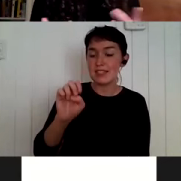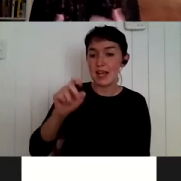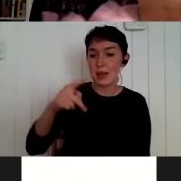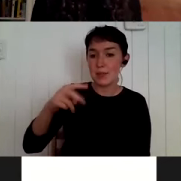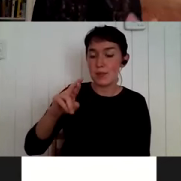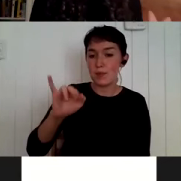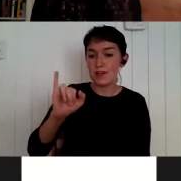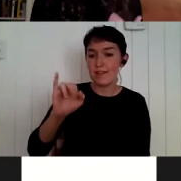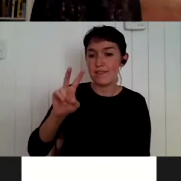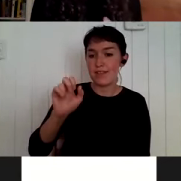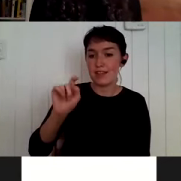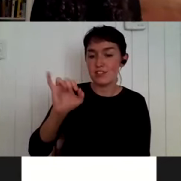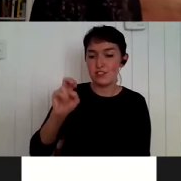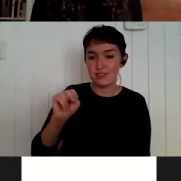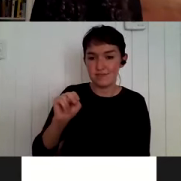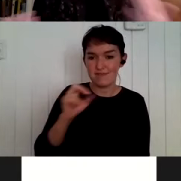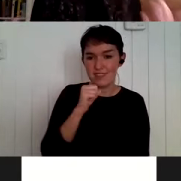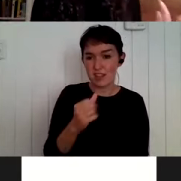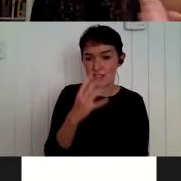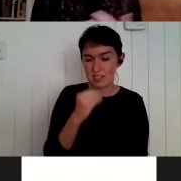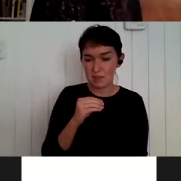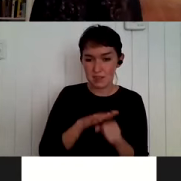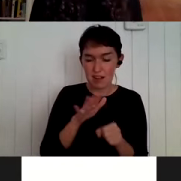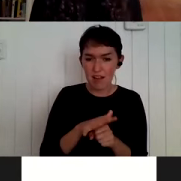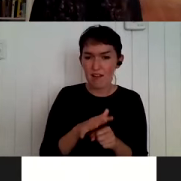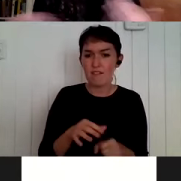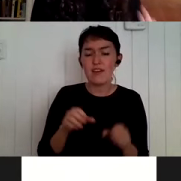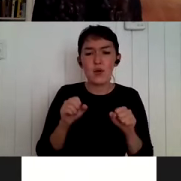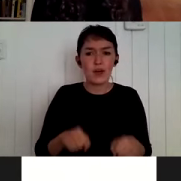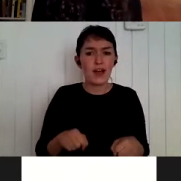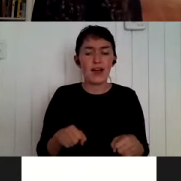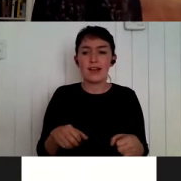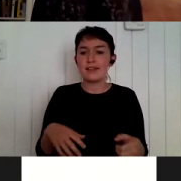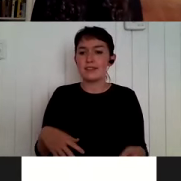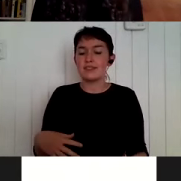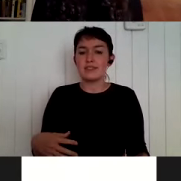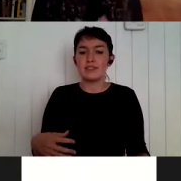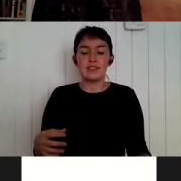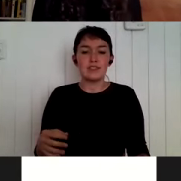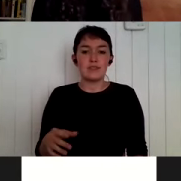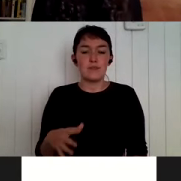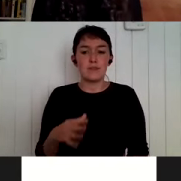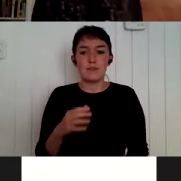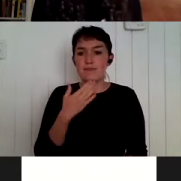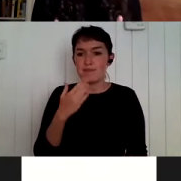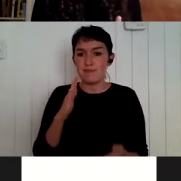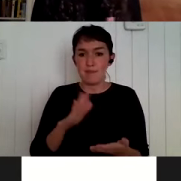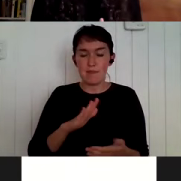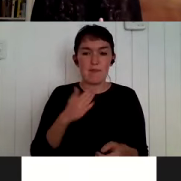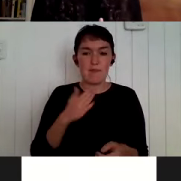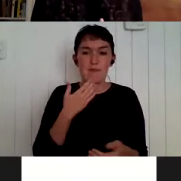really severe impacts across our cognitive abilities on lots of behaviors